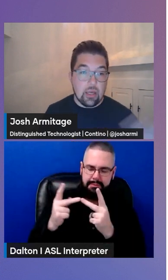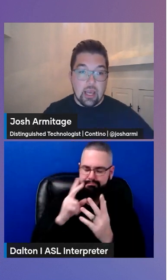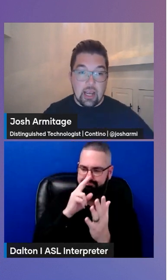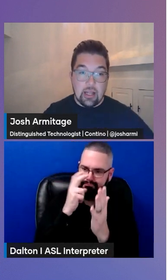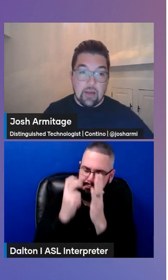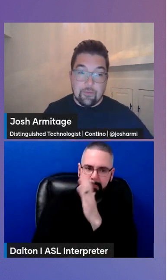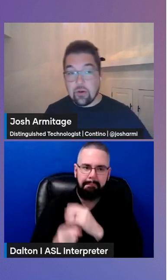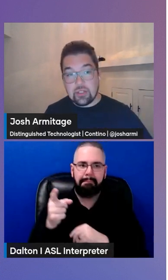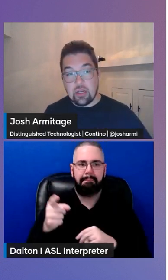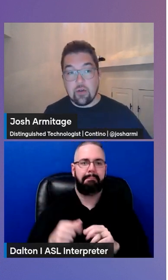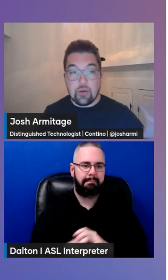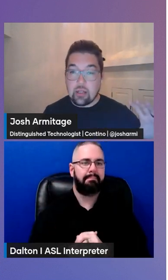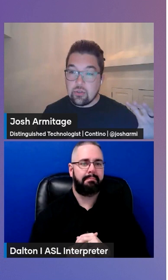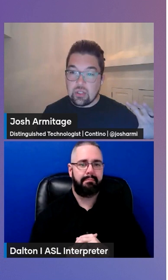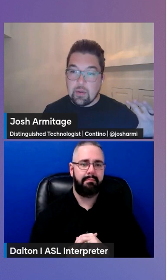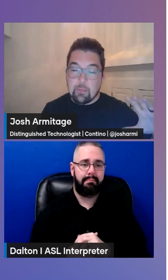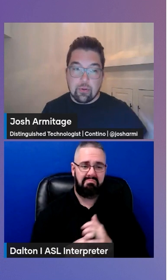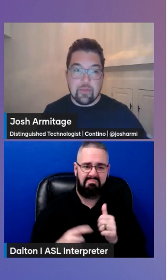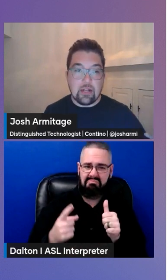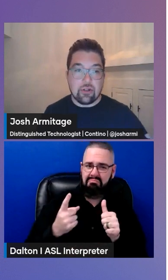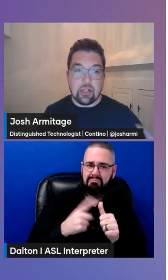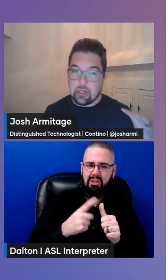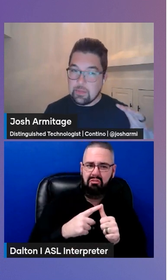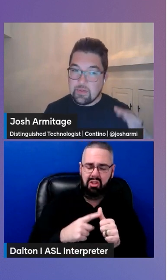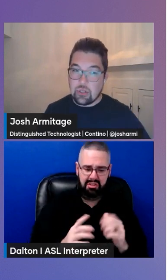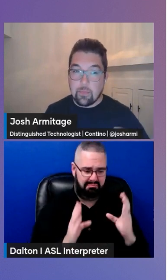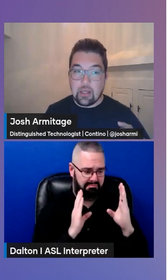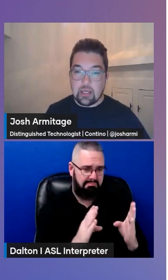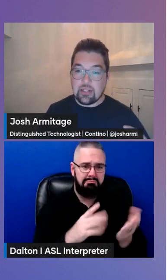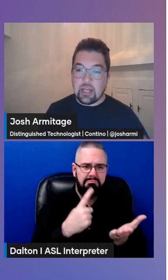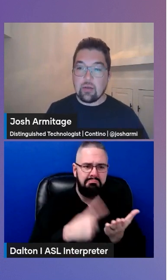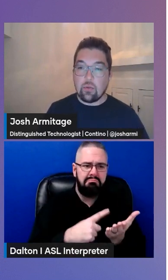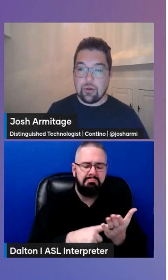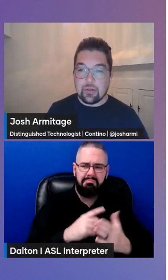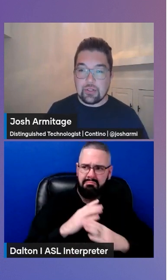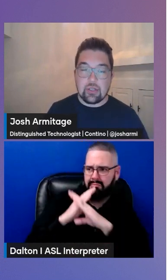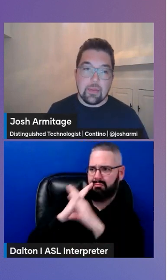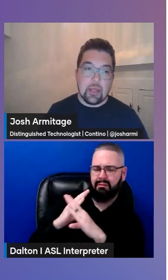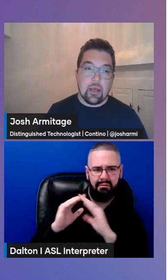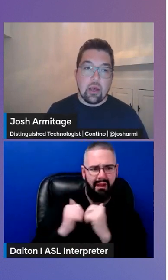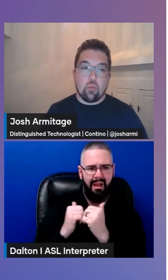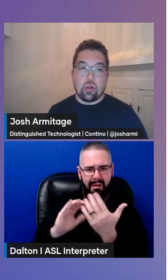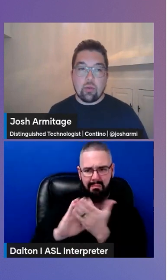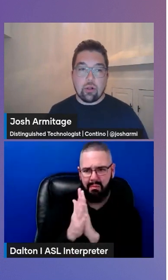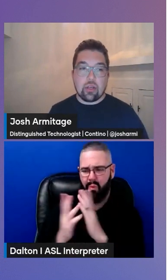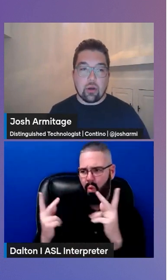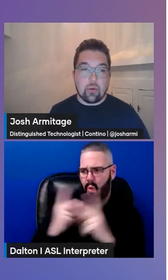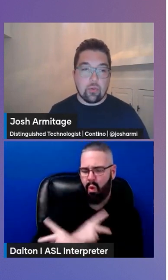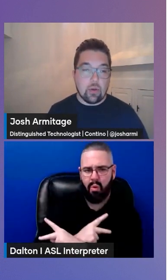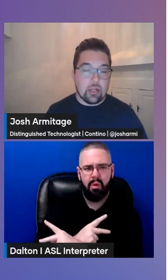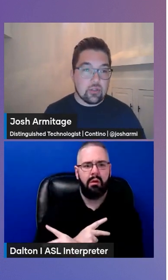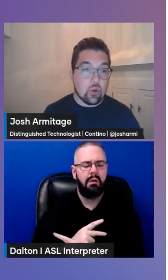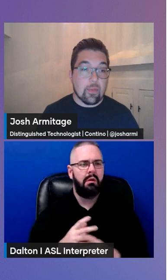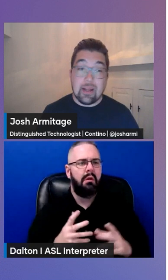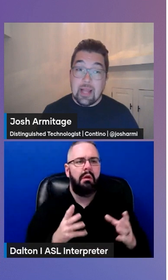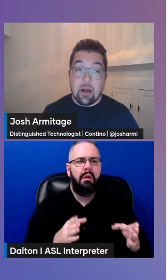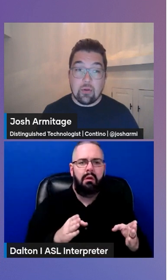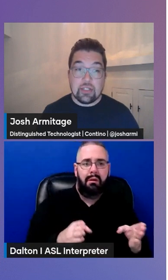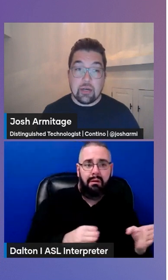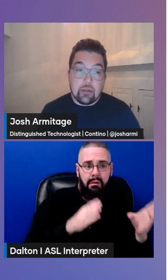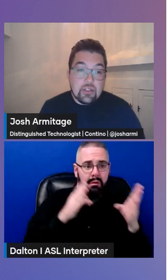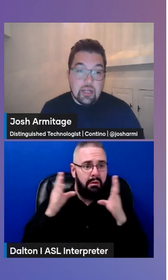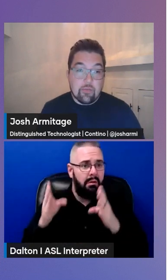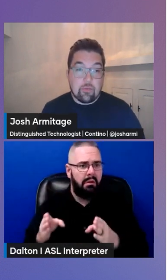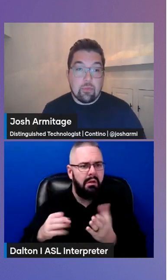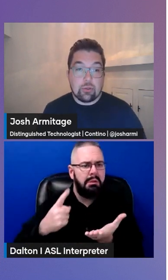So in that first half, we kind of talked about prevention in terms of stopping things getting worse. What I want to go and talk about now is